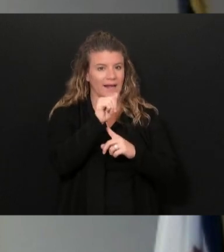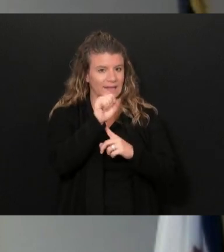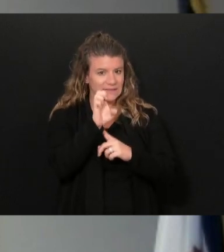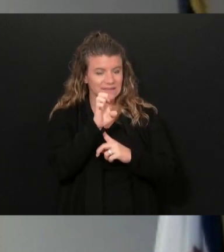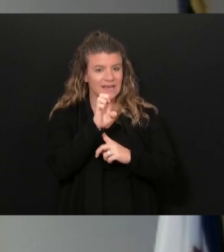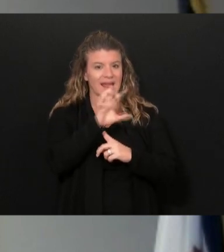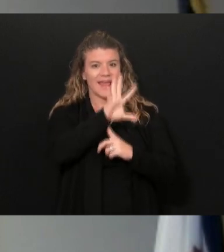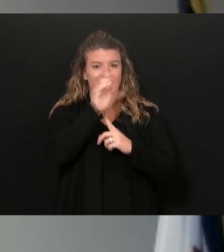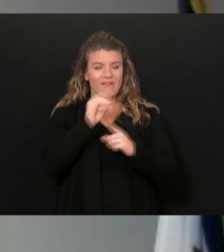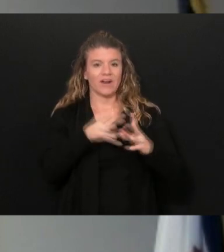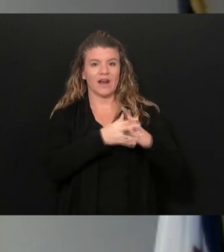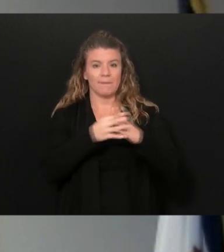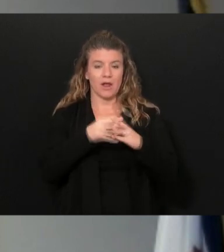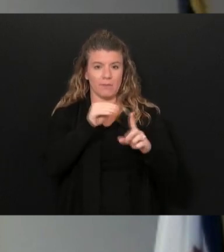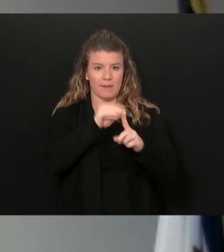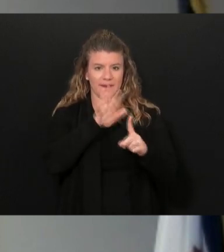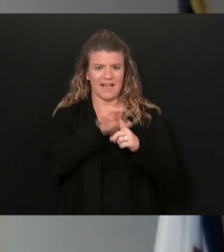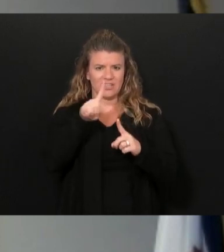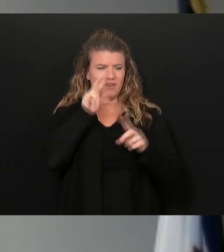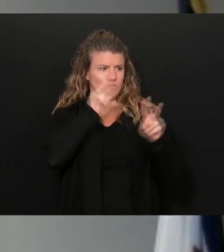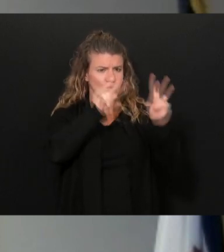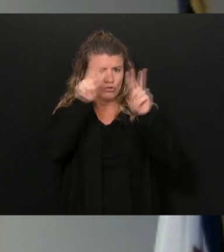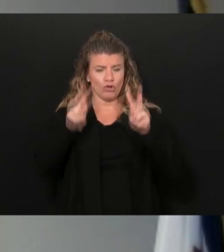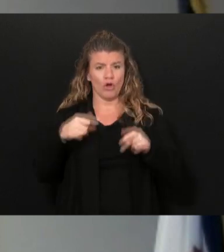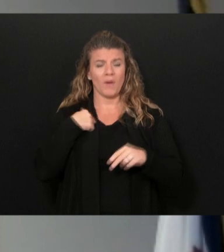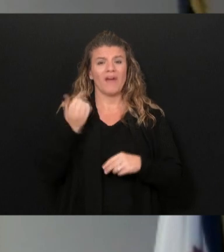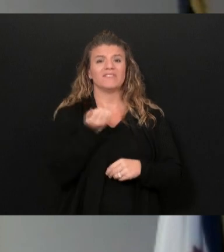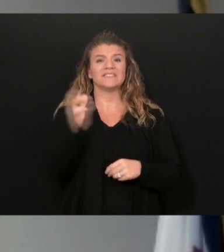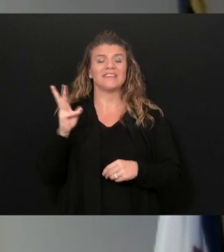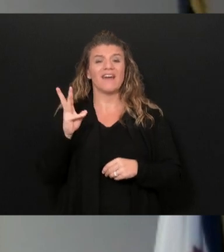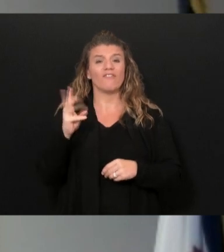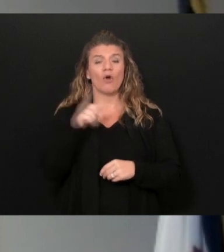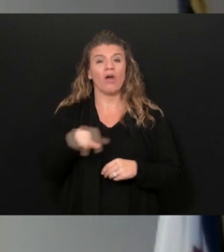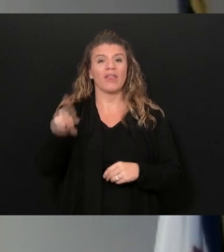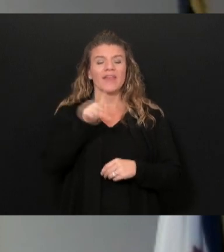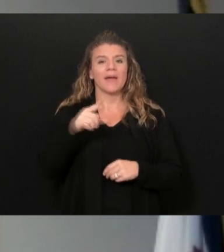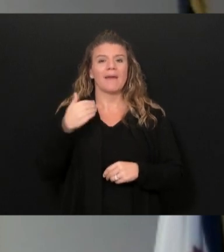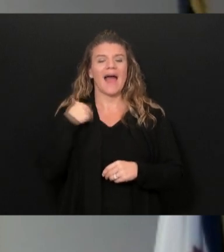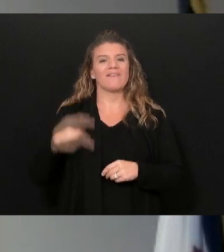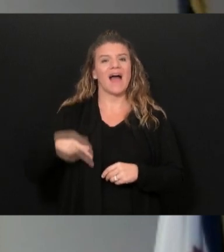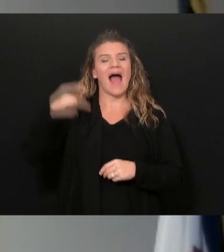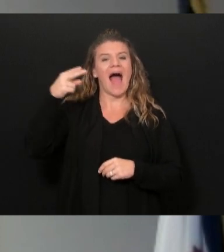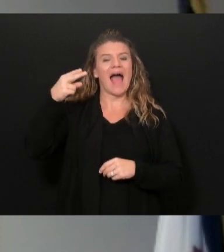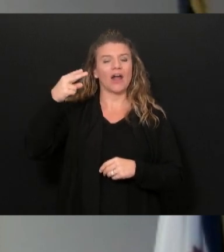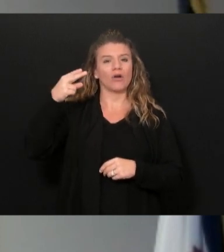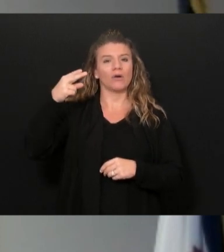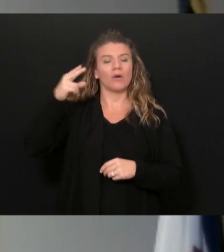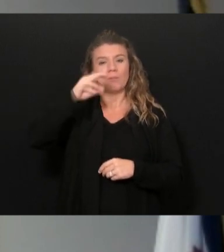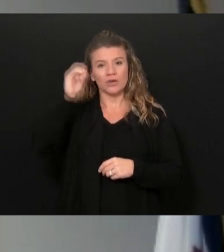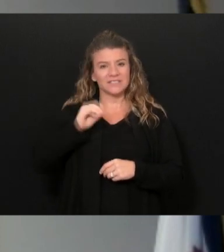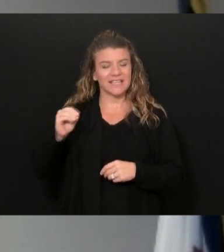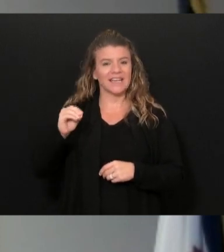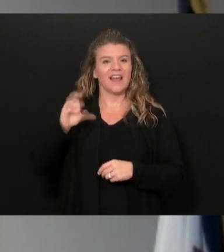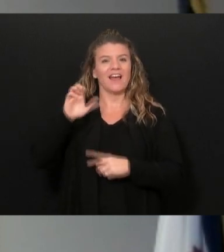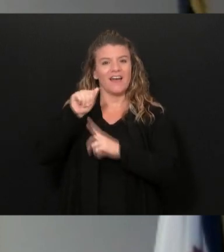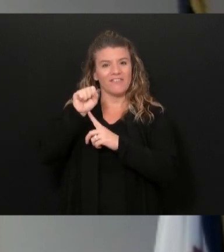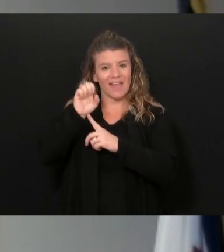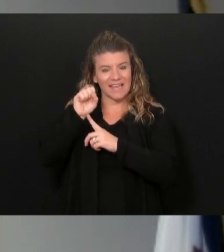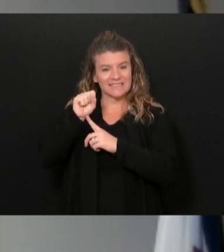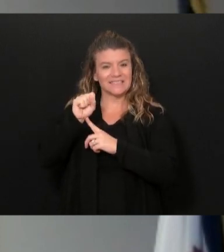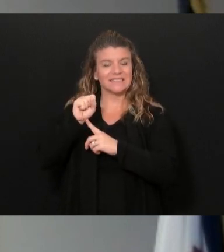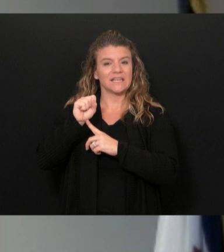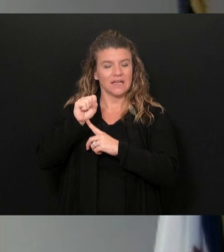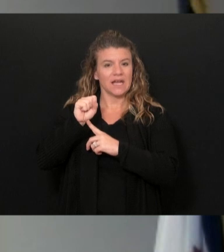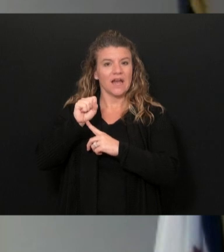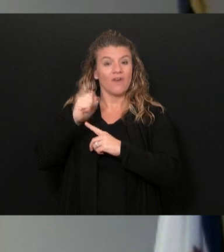population, we actually have several for which the counties have a higher percent of cases among African American than their population of African